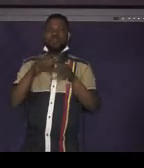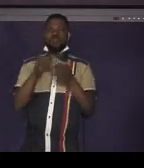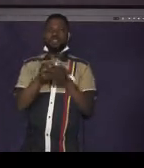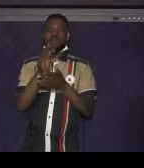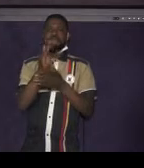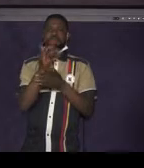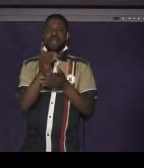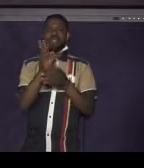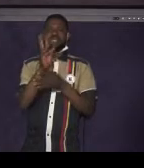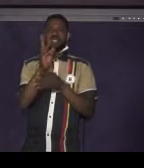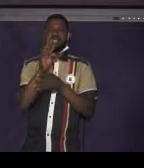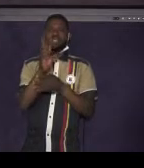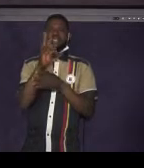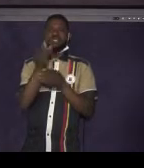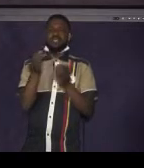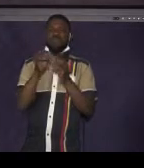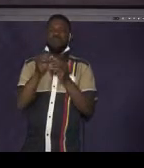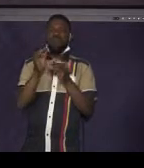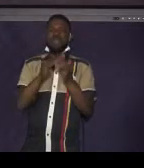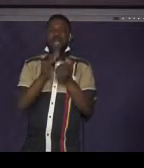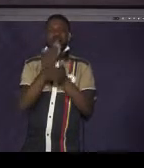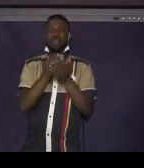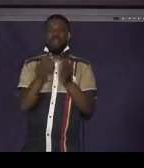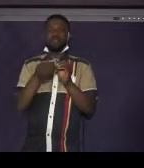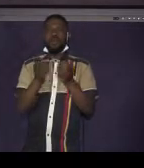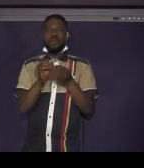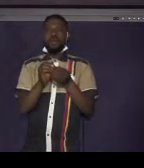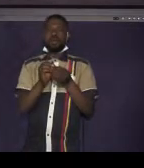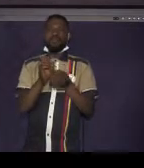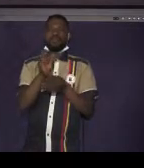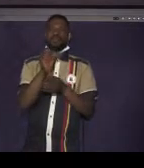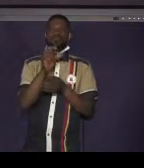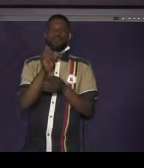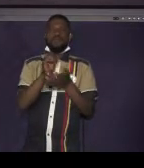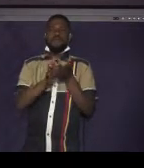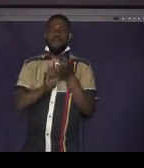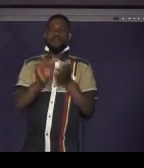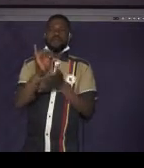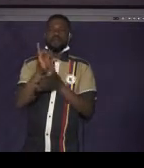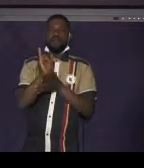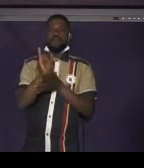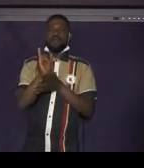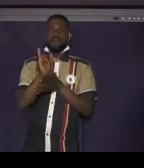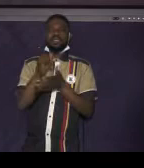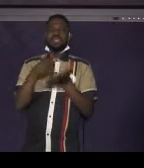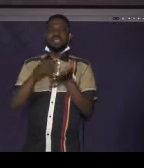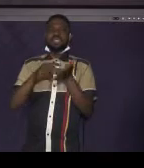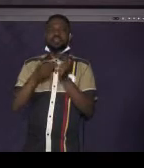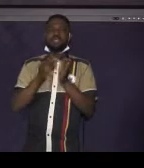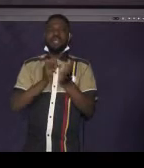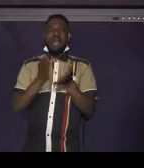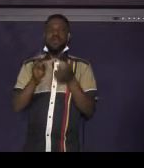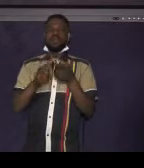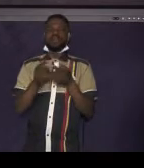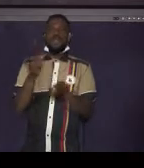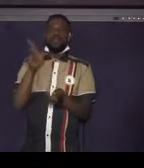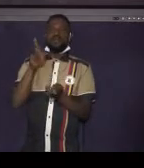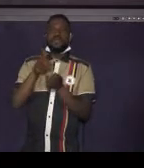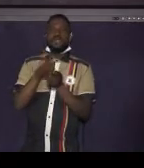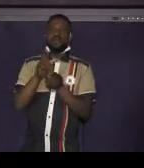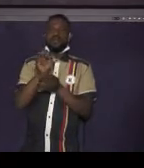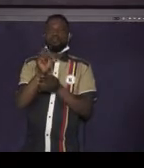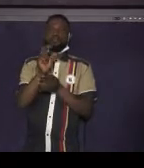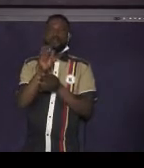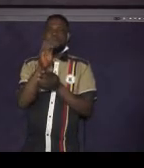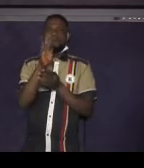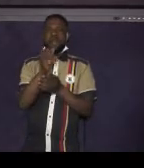16. That is 16 more than some number. 12 minus y. It means that I want to reduce